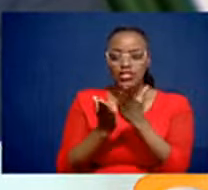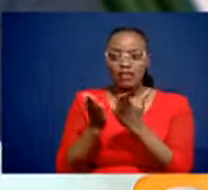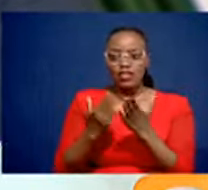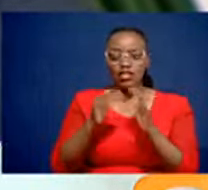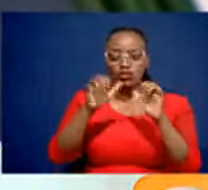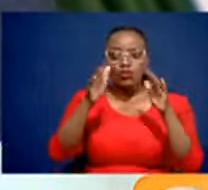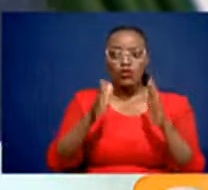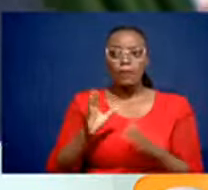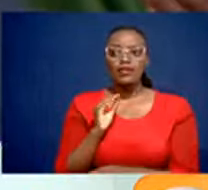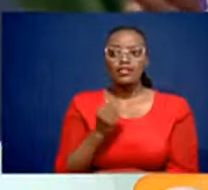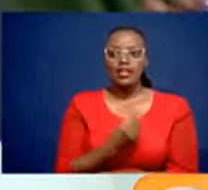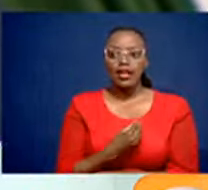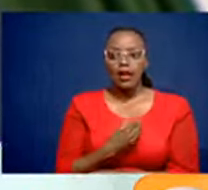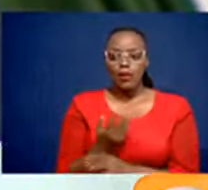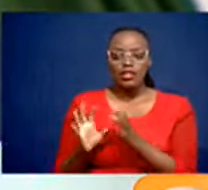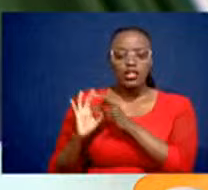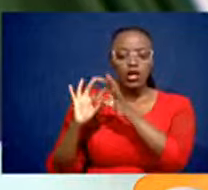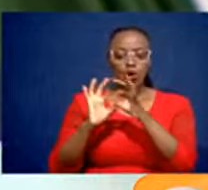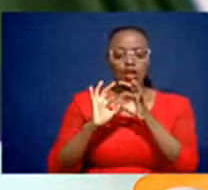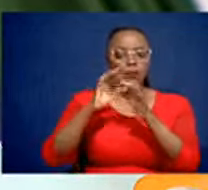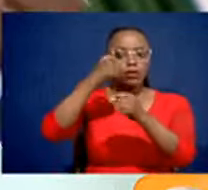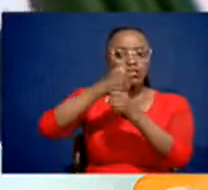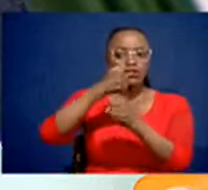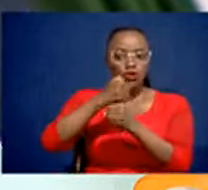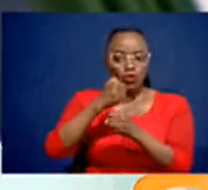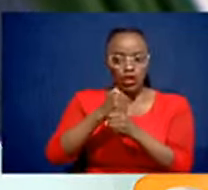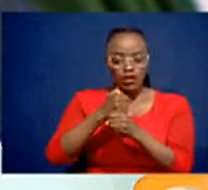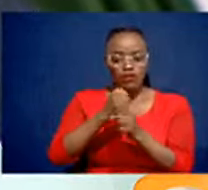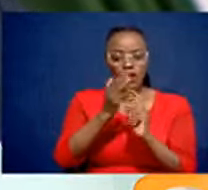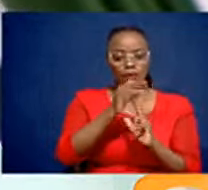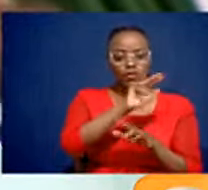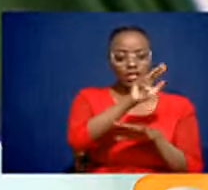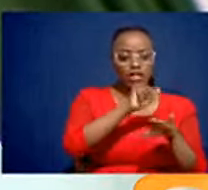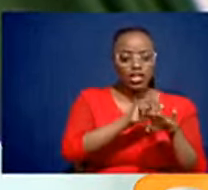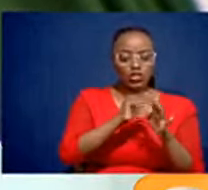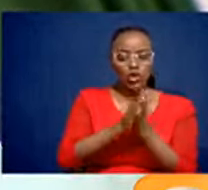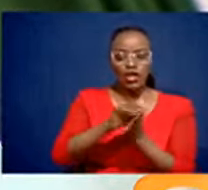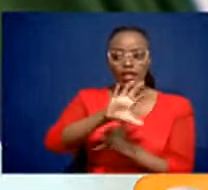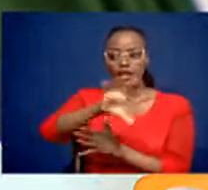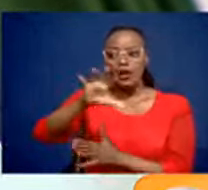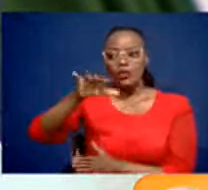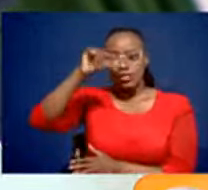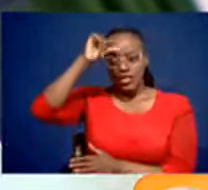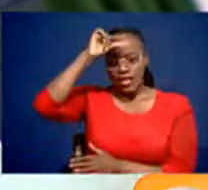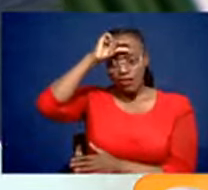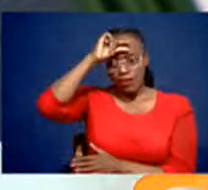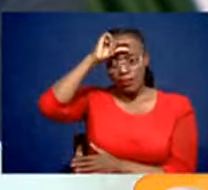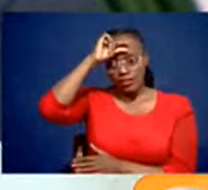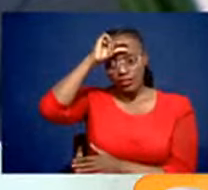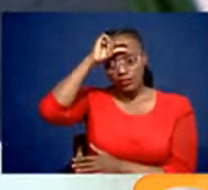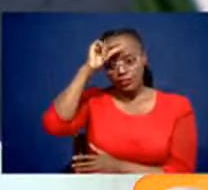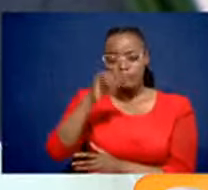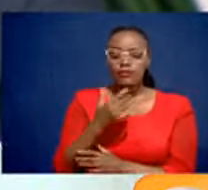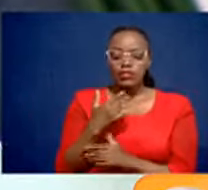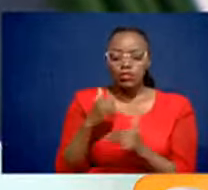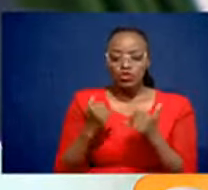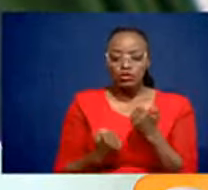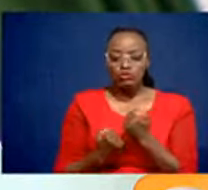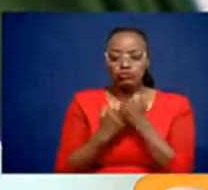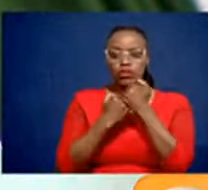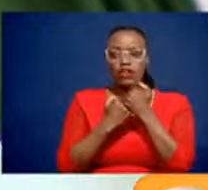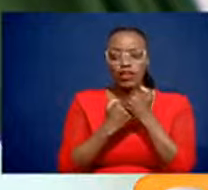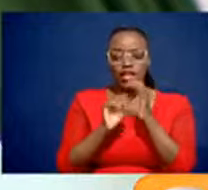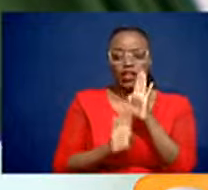our farmers in a collaborative effort between the national and the county government. To facilitate the